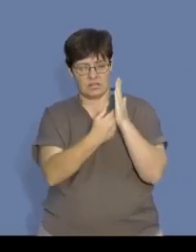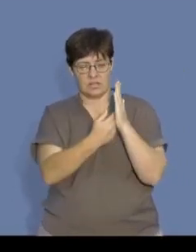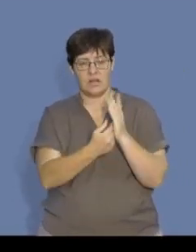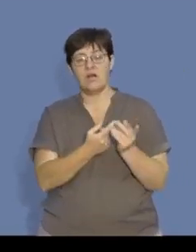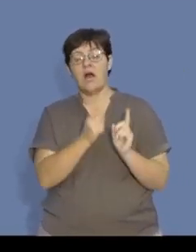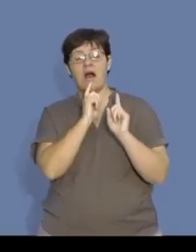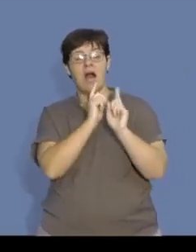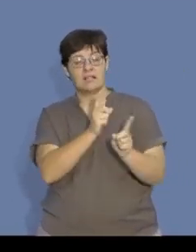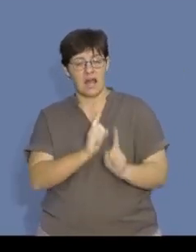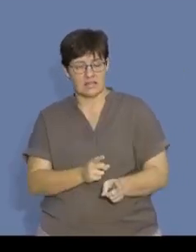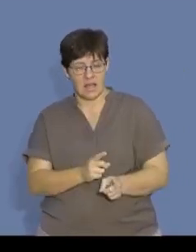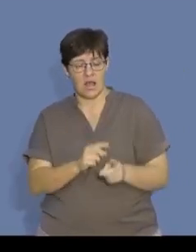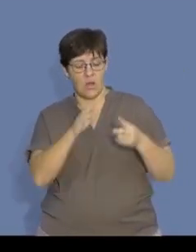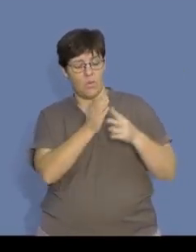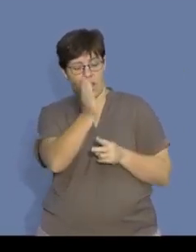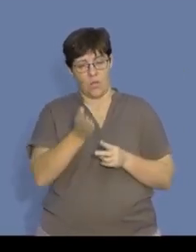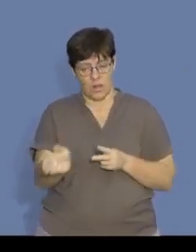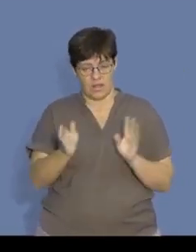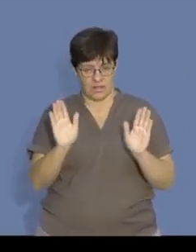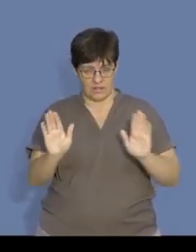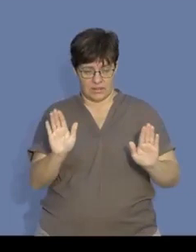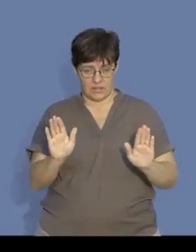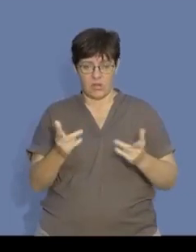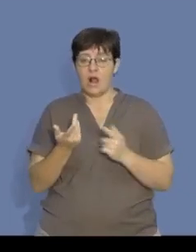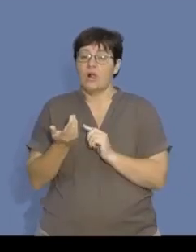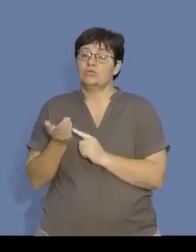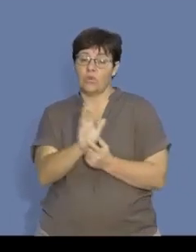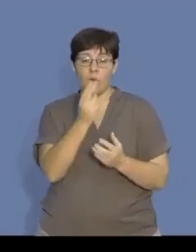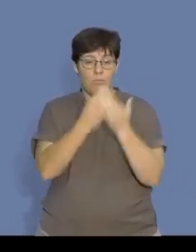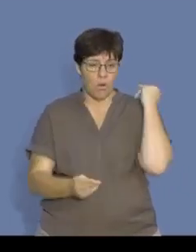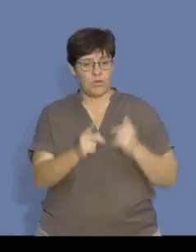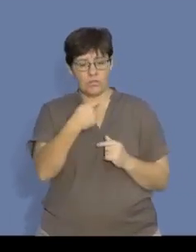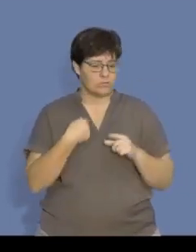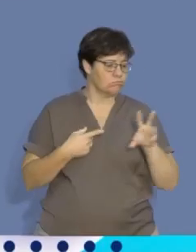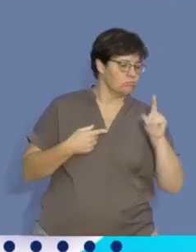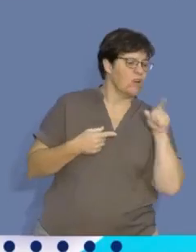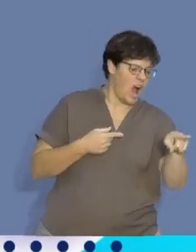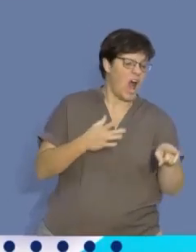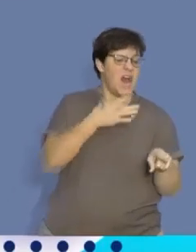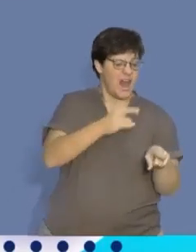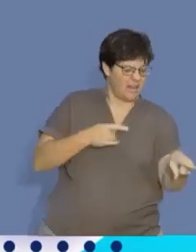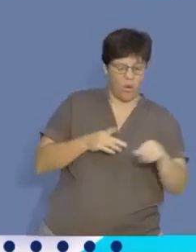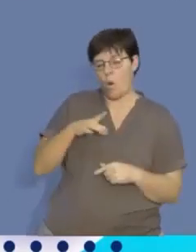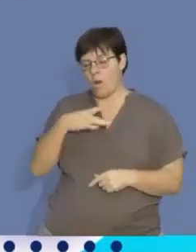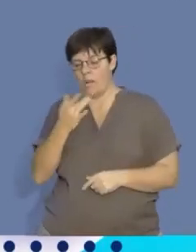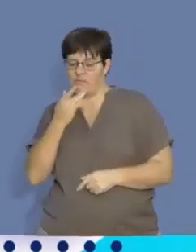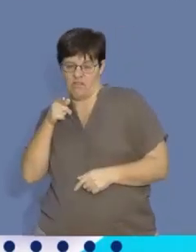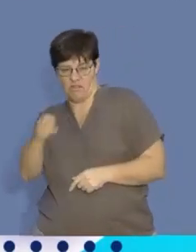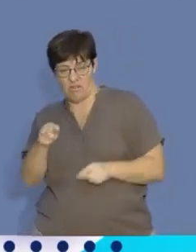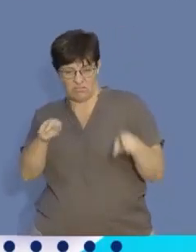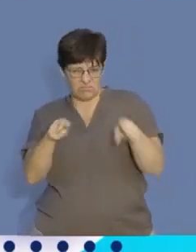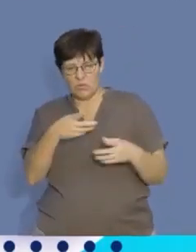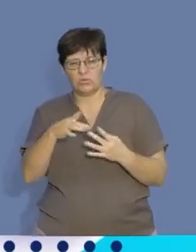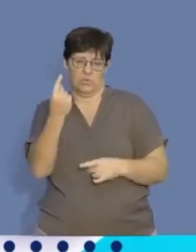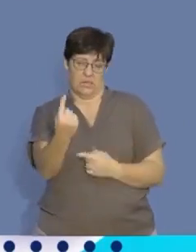sheet. There's two ways in which you could do the calculation. I'm going to show you both methods. You decide which method you